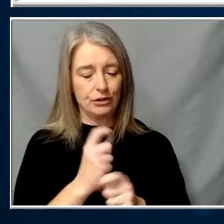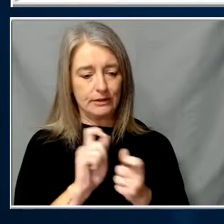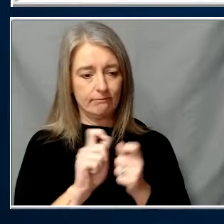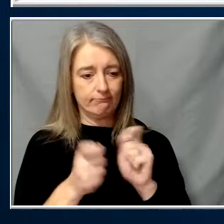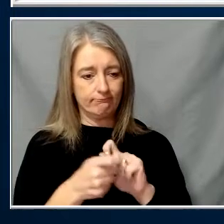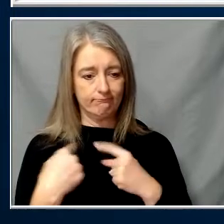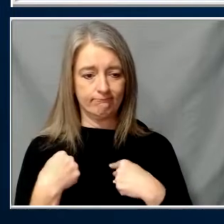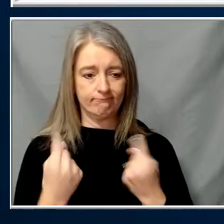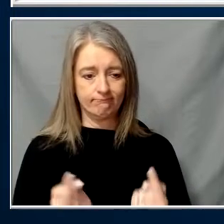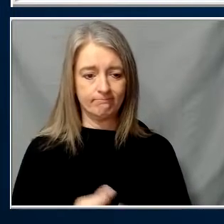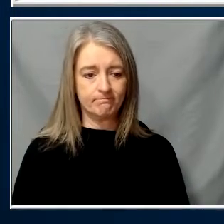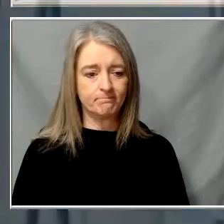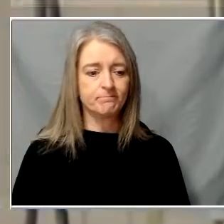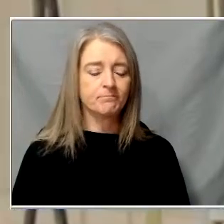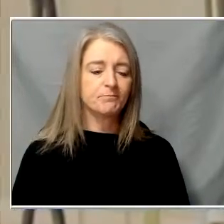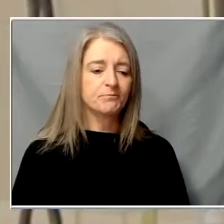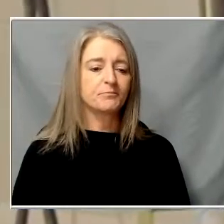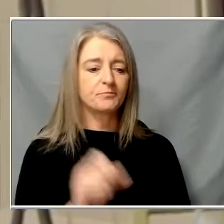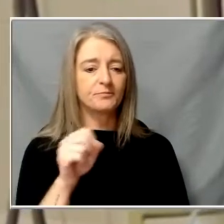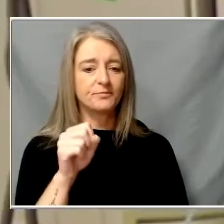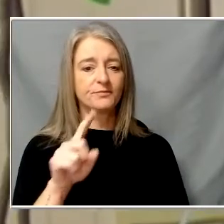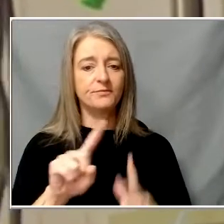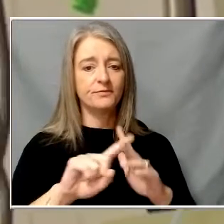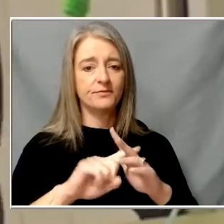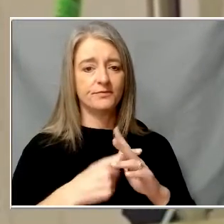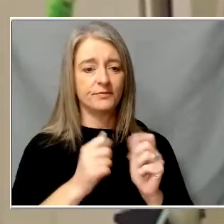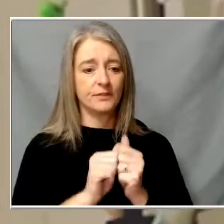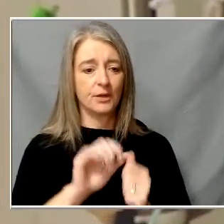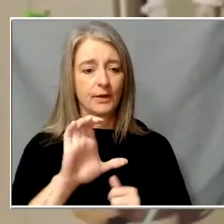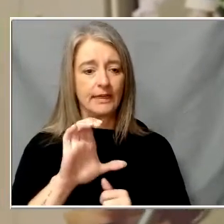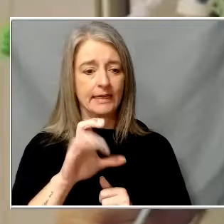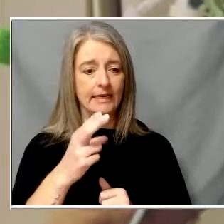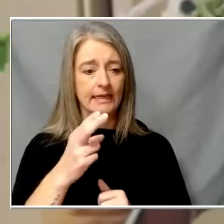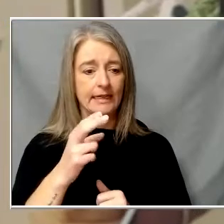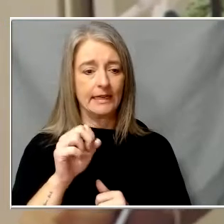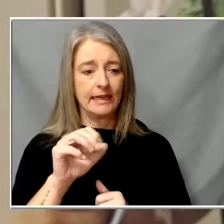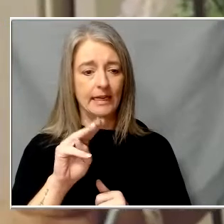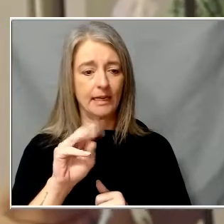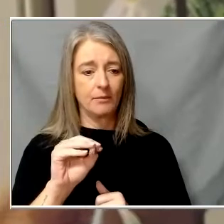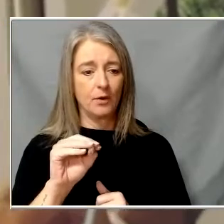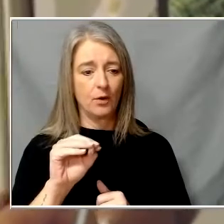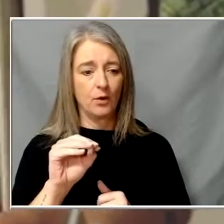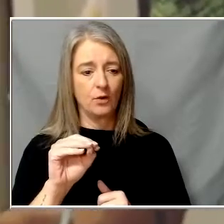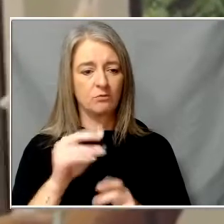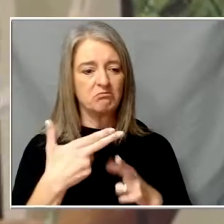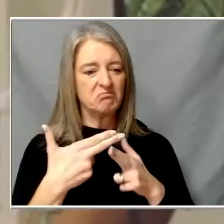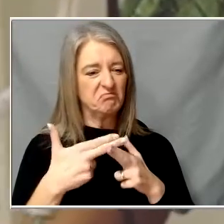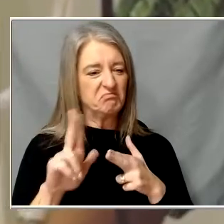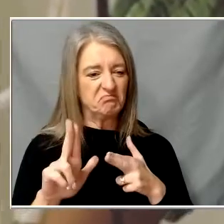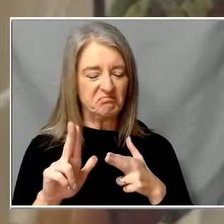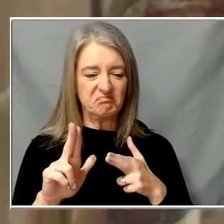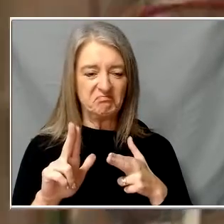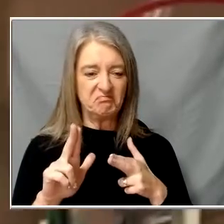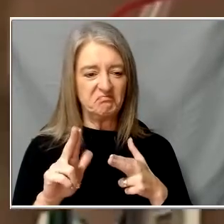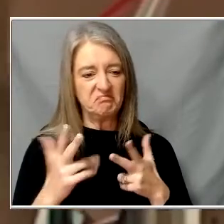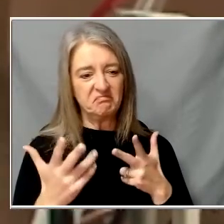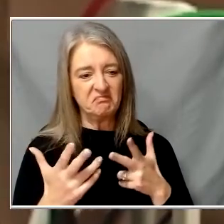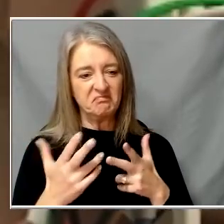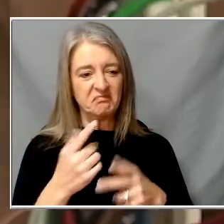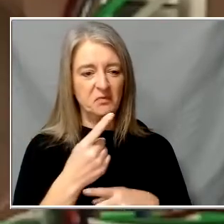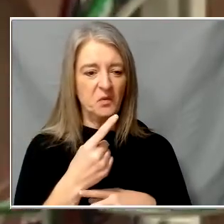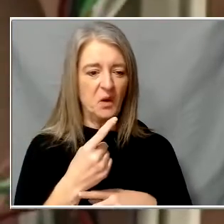you. Yeah, initially I started off with chemotherapy, and it was only a brief, maybe 1 or